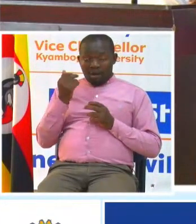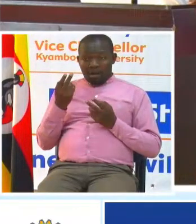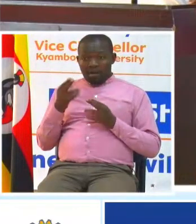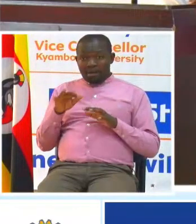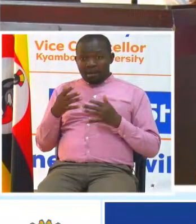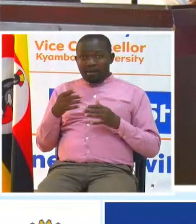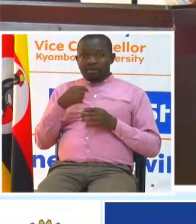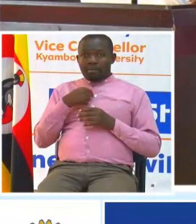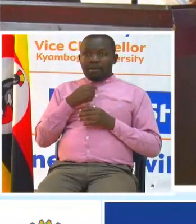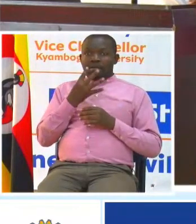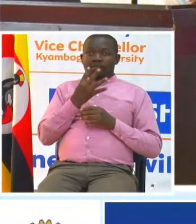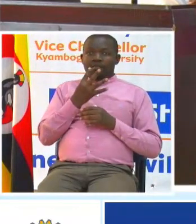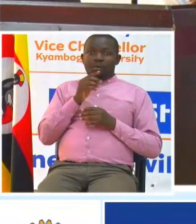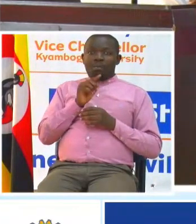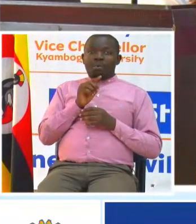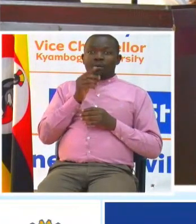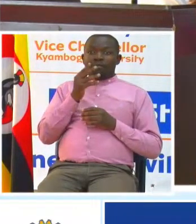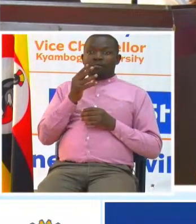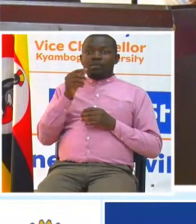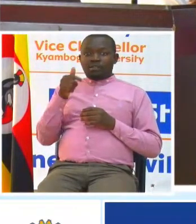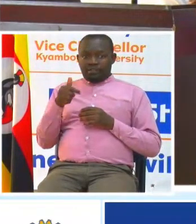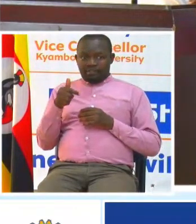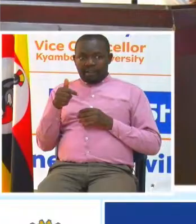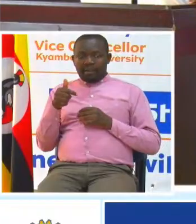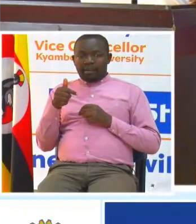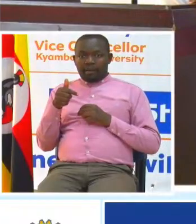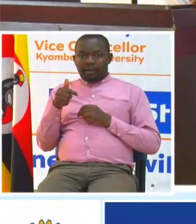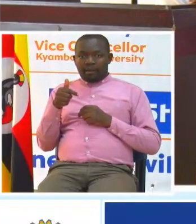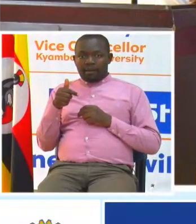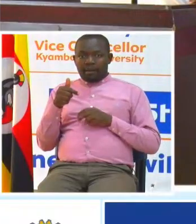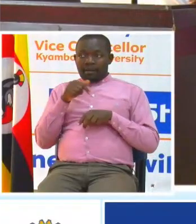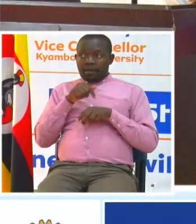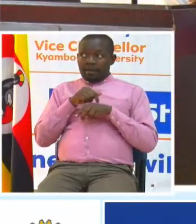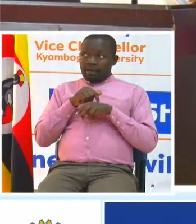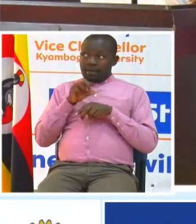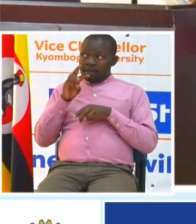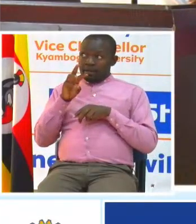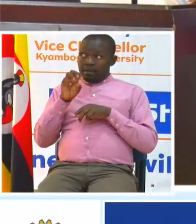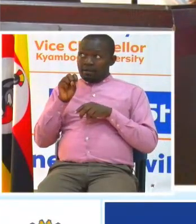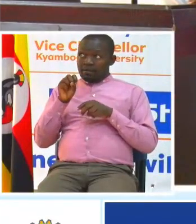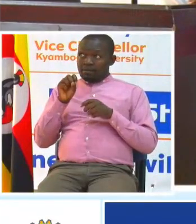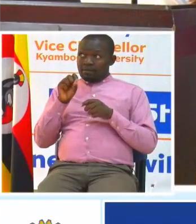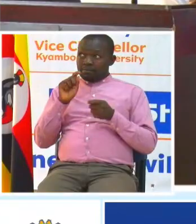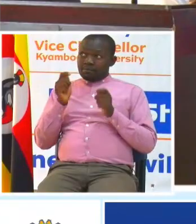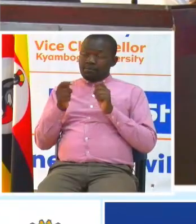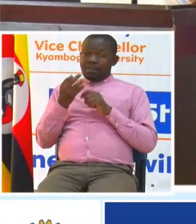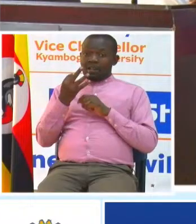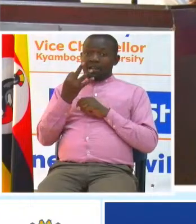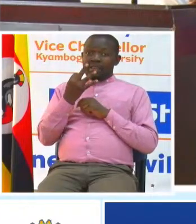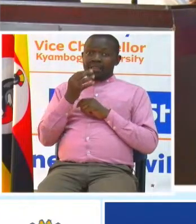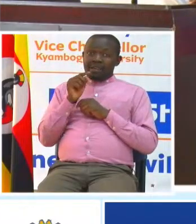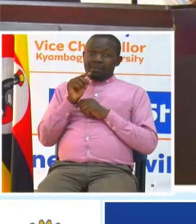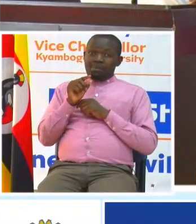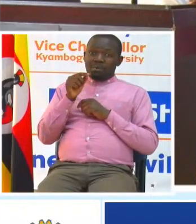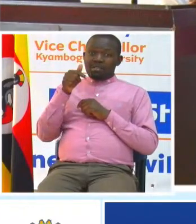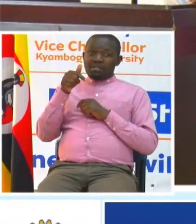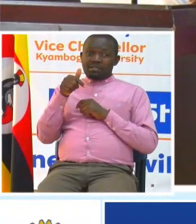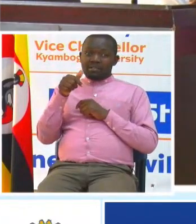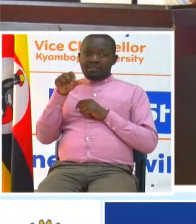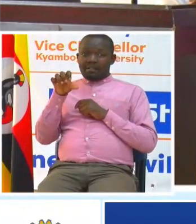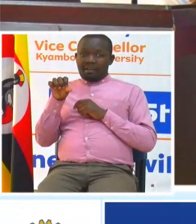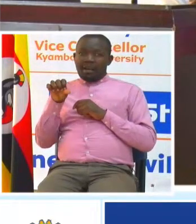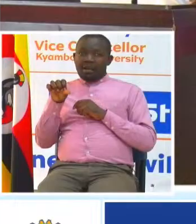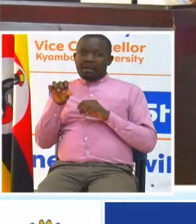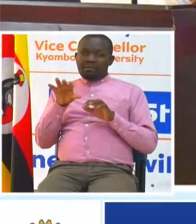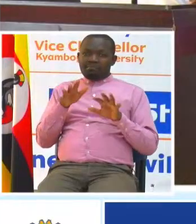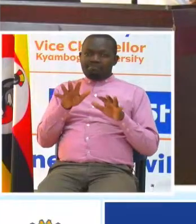I had a 4.47, and by the time my West evaluation came out, I had around 3.79. Yes,